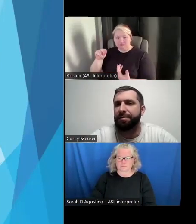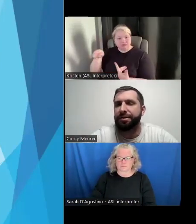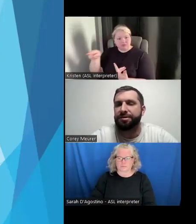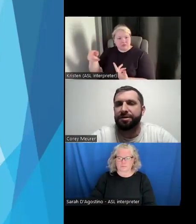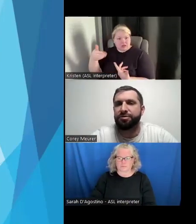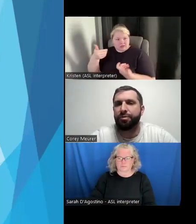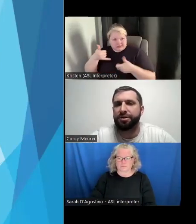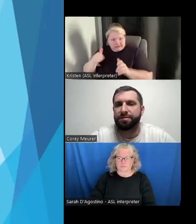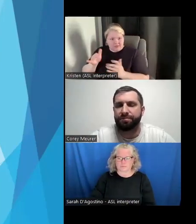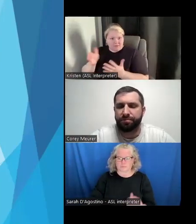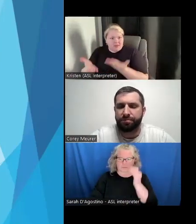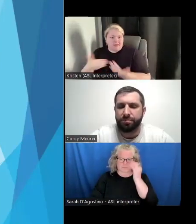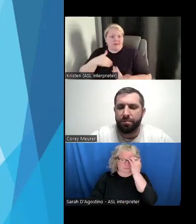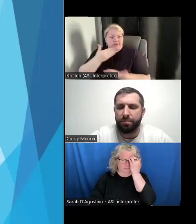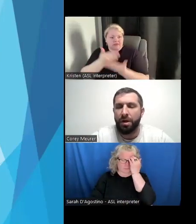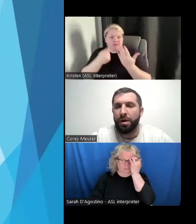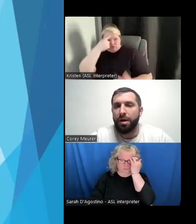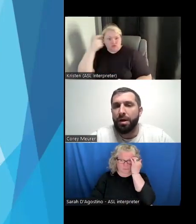traumatic experience or situation.